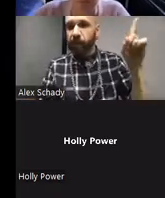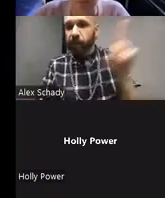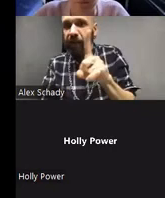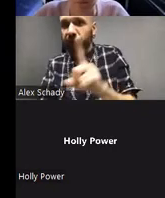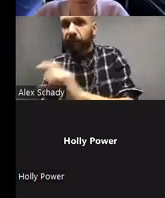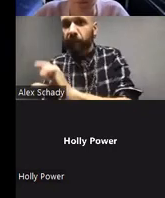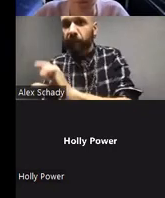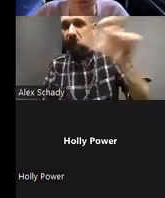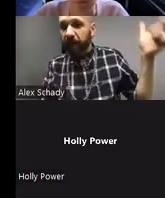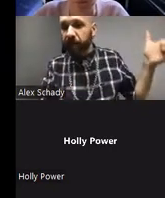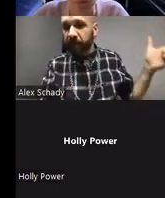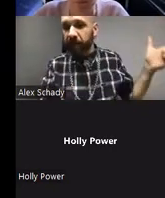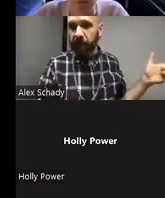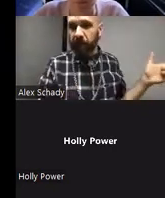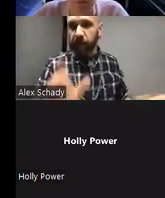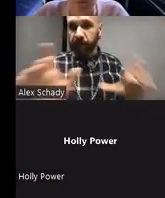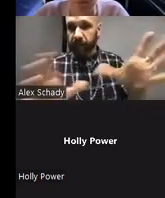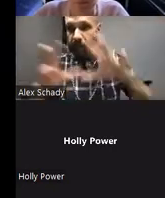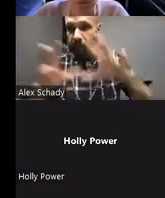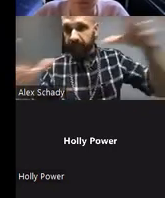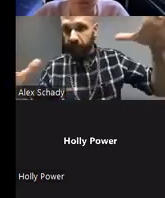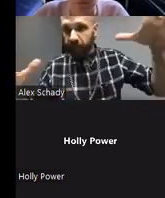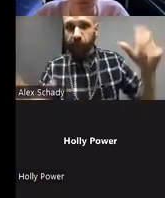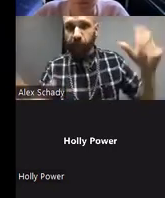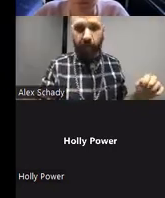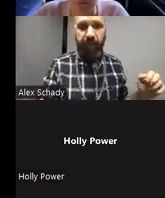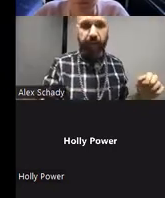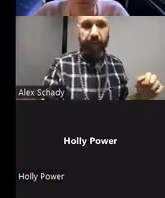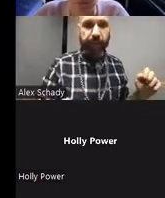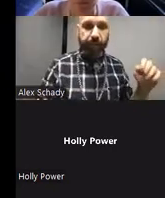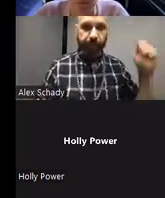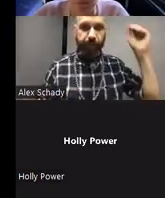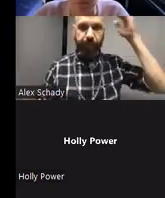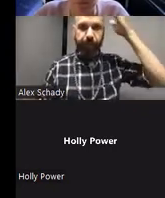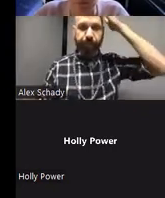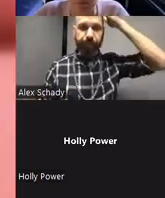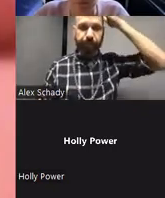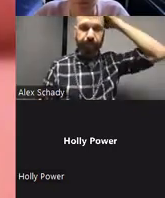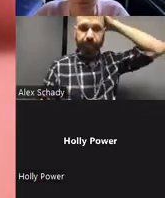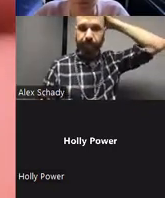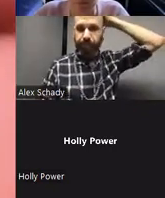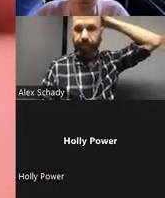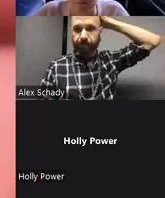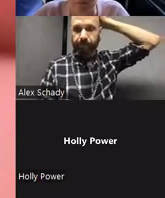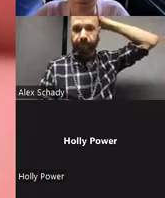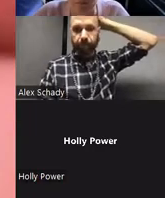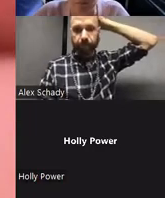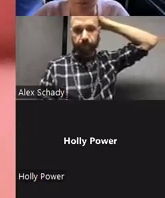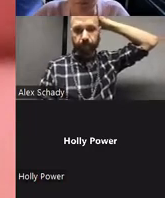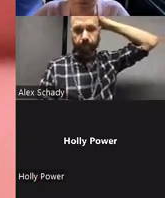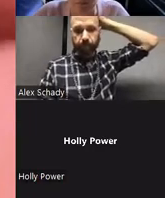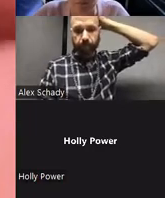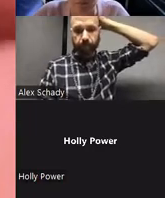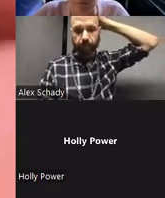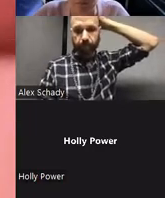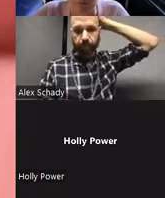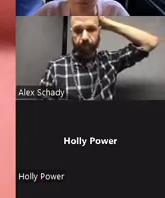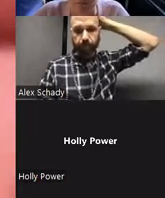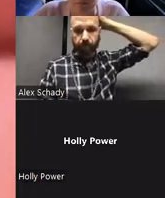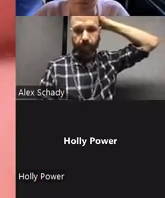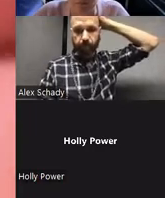I'm going to show you just a couple of quick glimpses of other films, because it shows you how we did things. When I was a young lad of